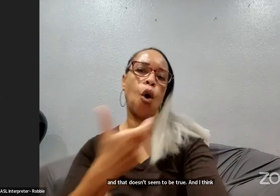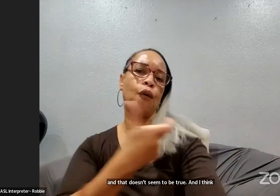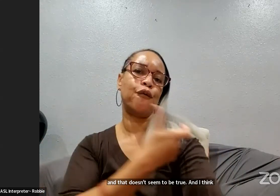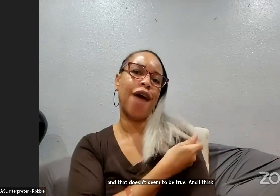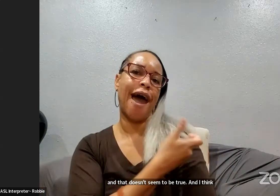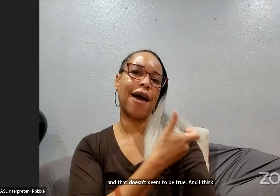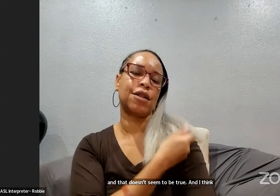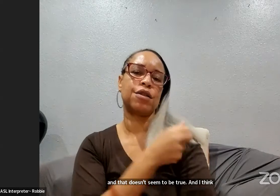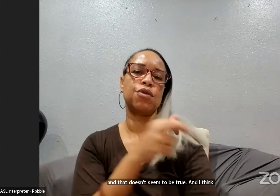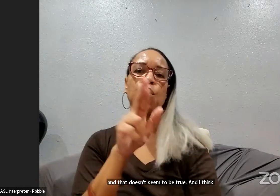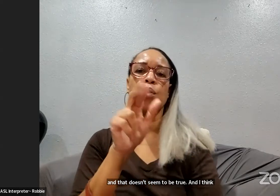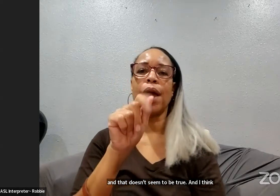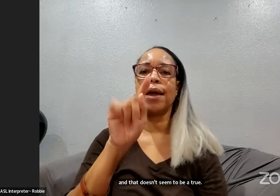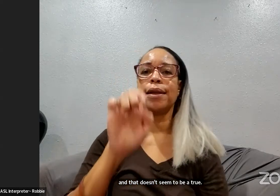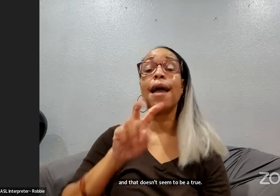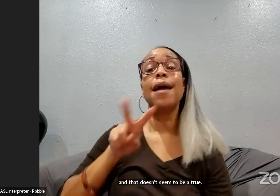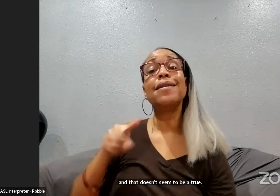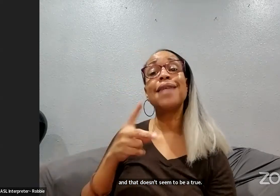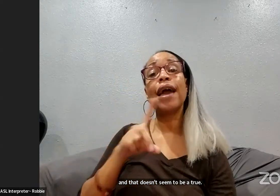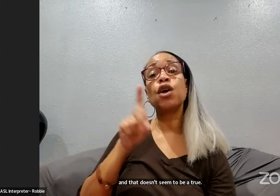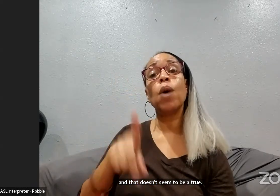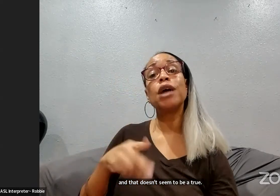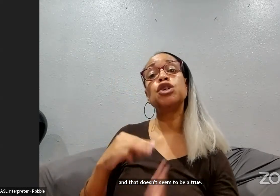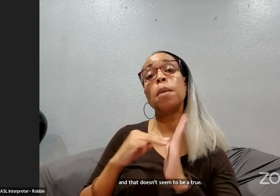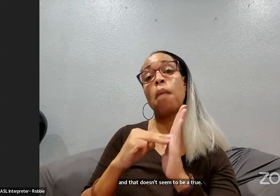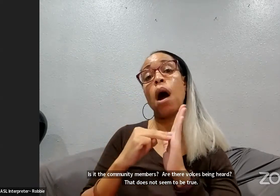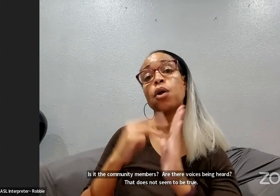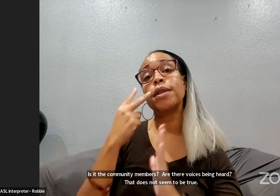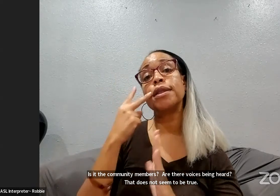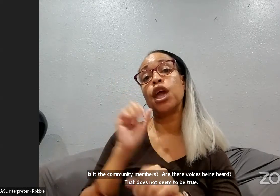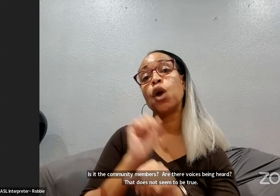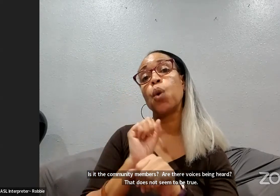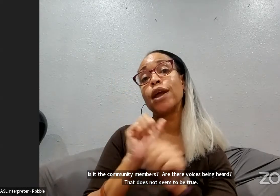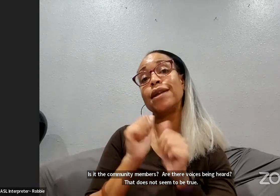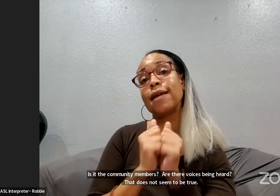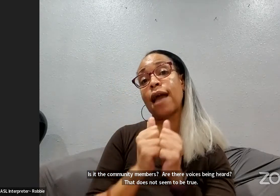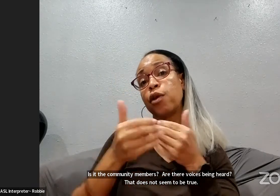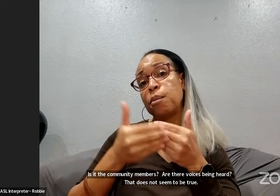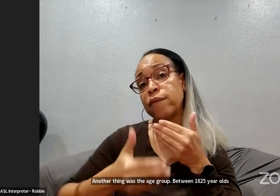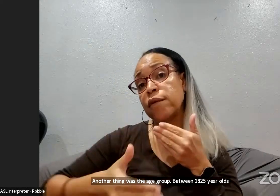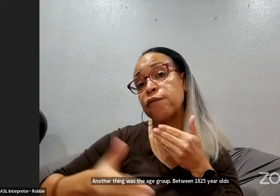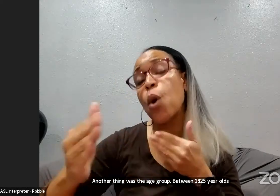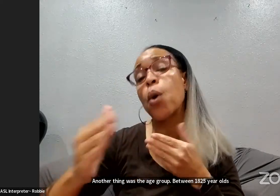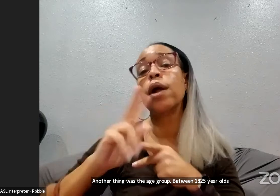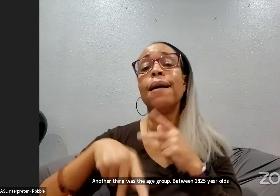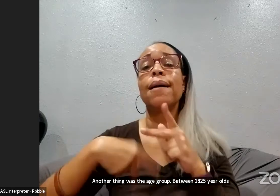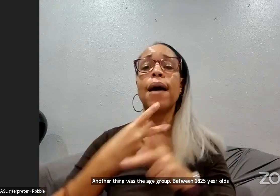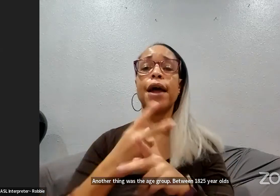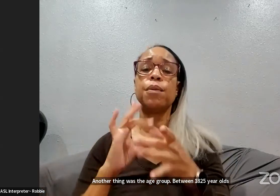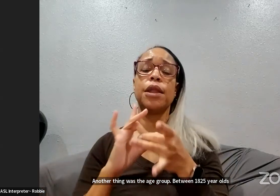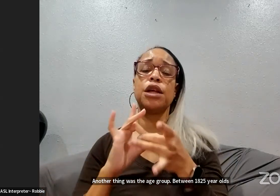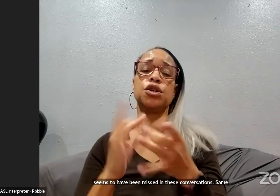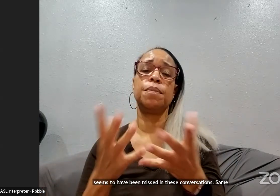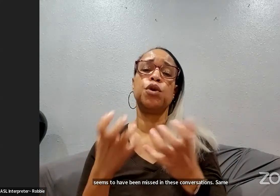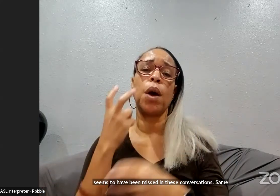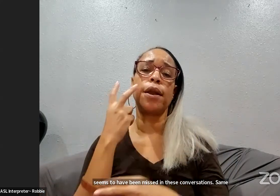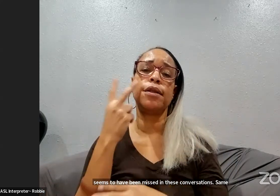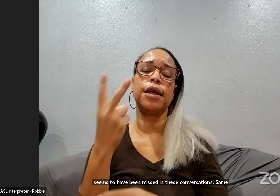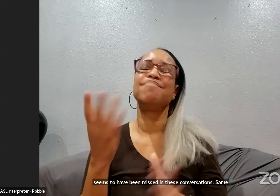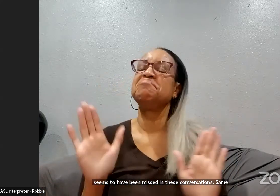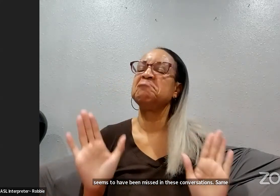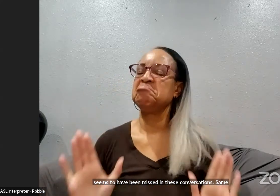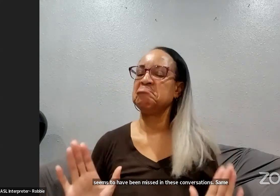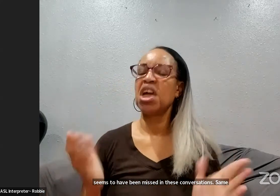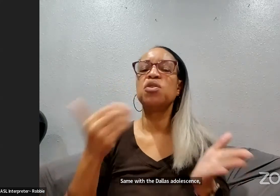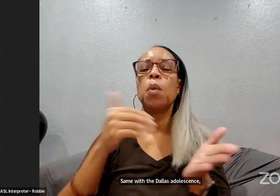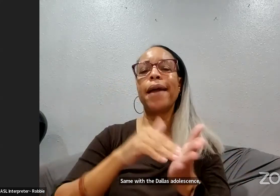for the second question, what models do you see for us working together moving forward? What type of relationship do you want to see? So again, just getting